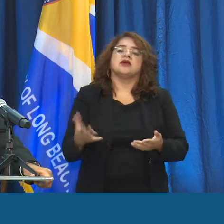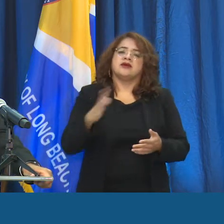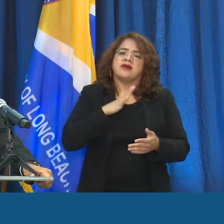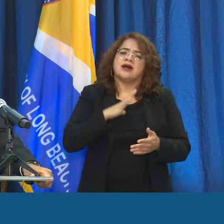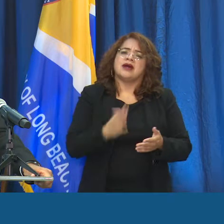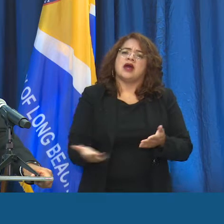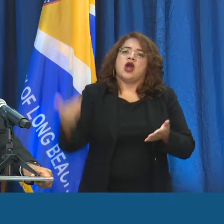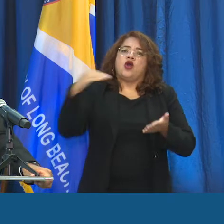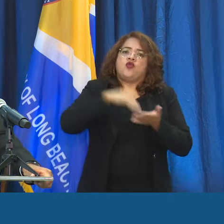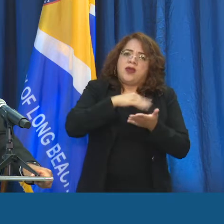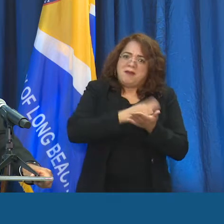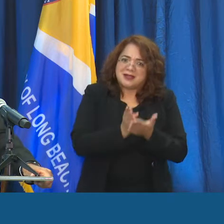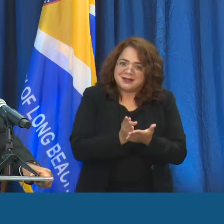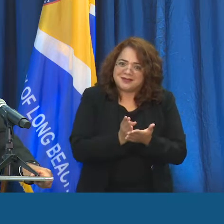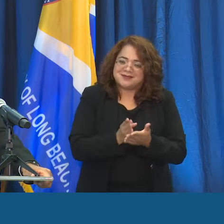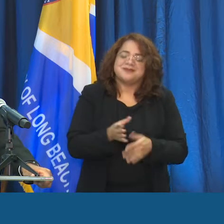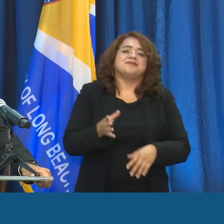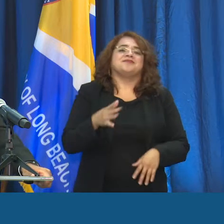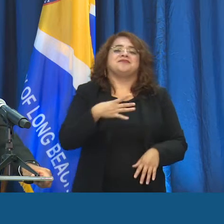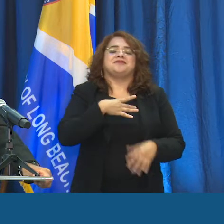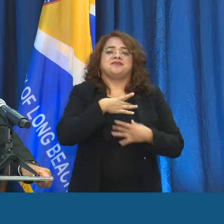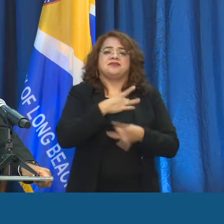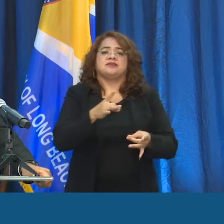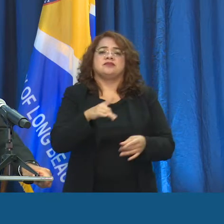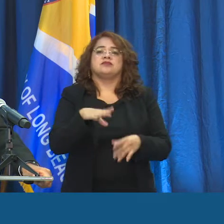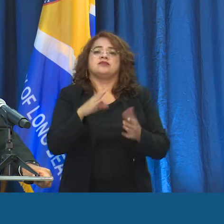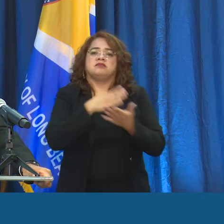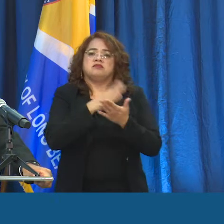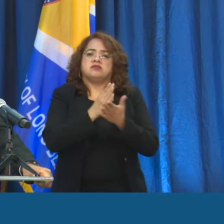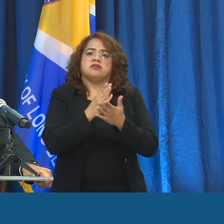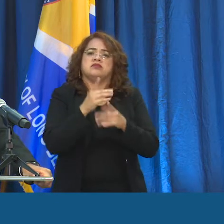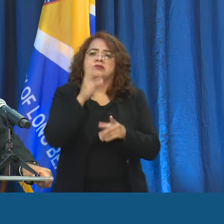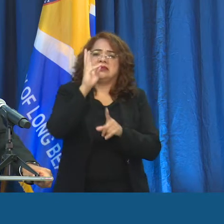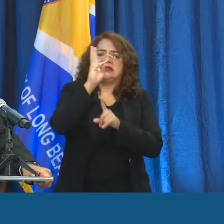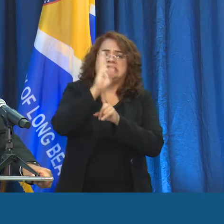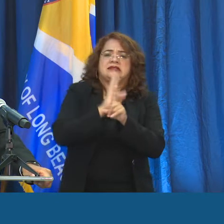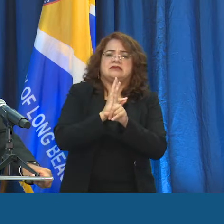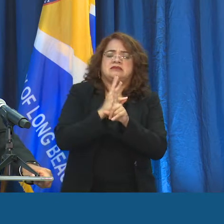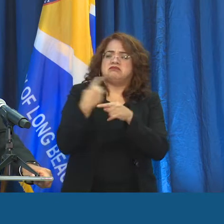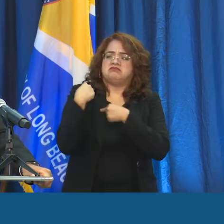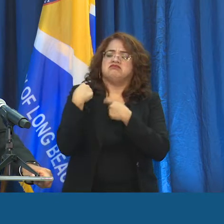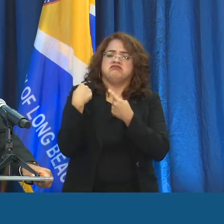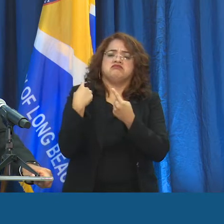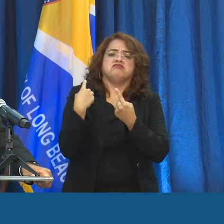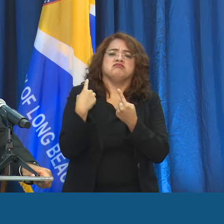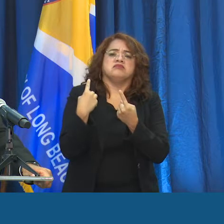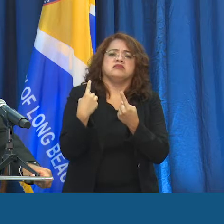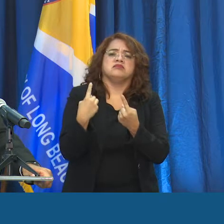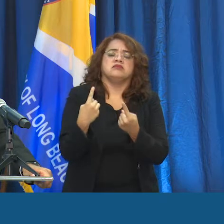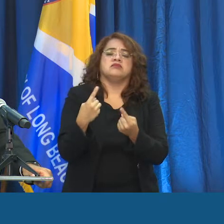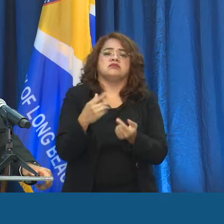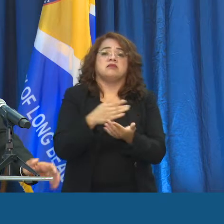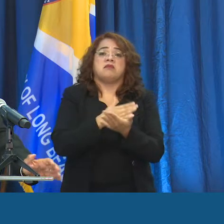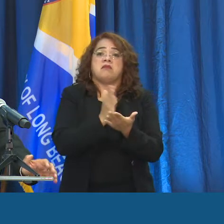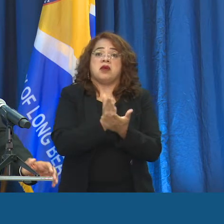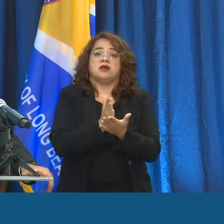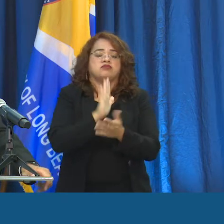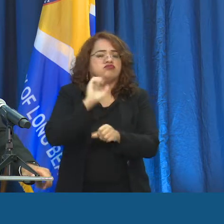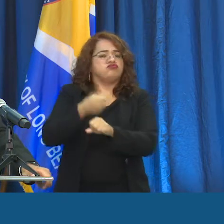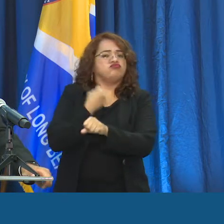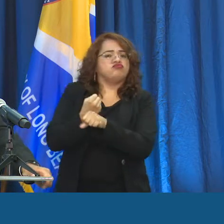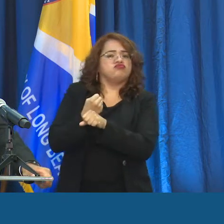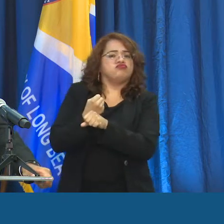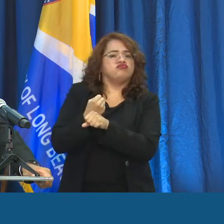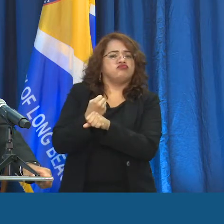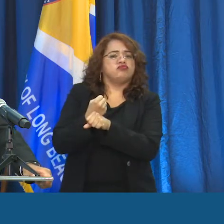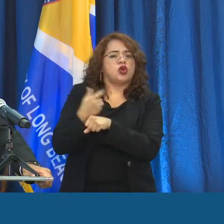Now, obviously, our budget cycle has been going on for 6 months. And a lot of the budget has been locked in, and it gets